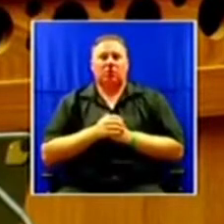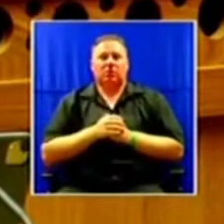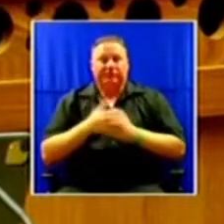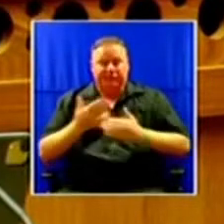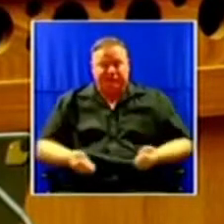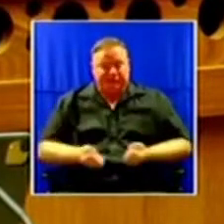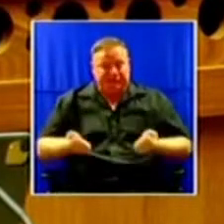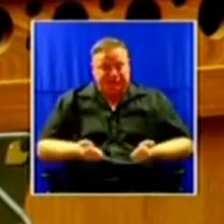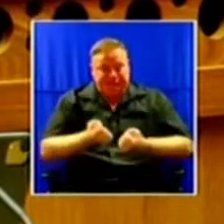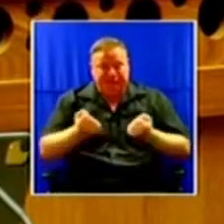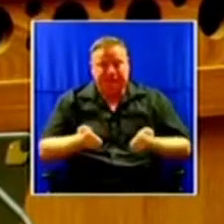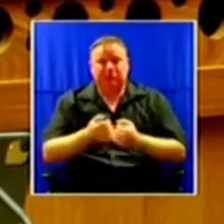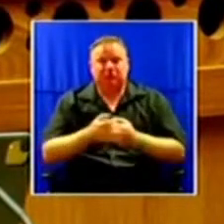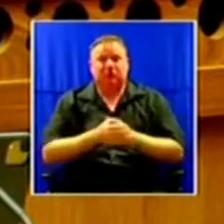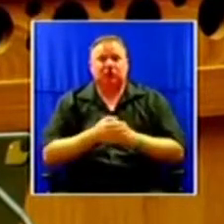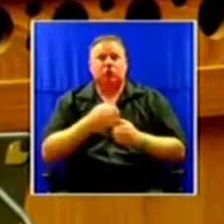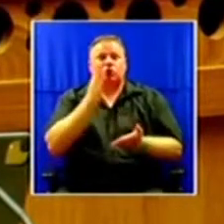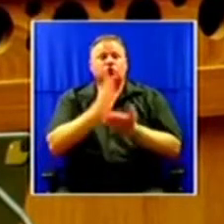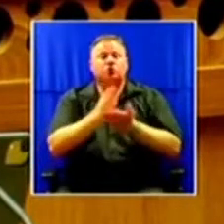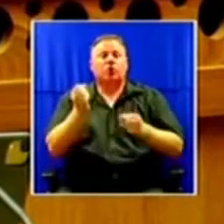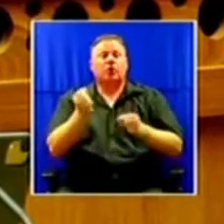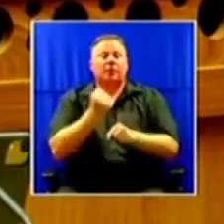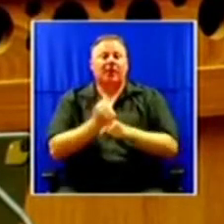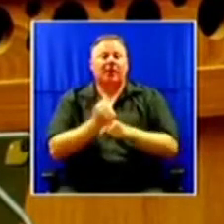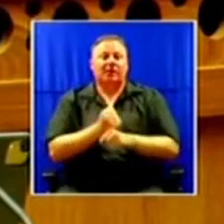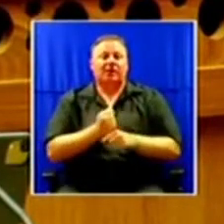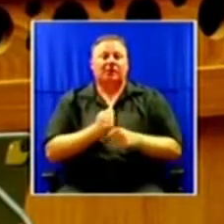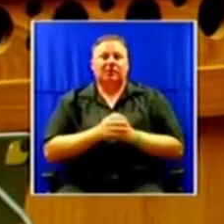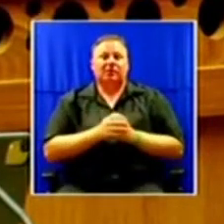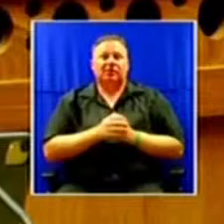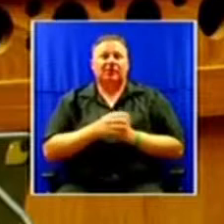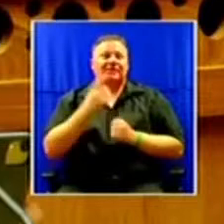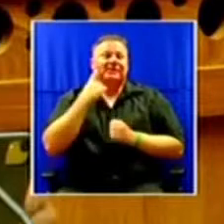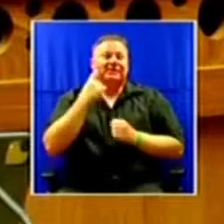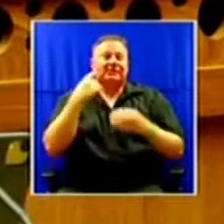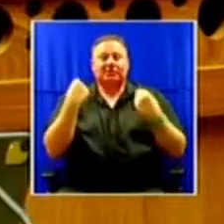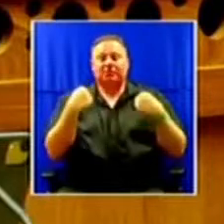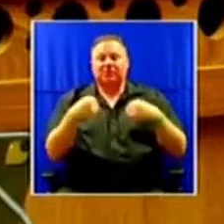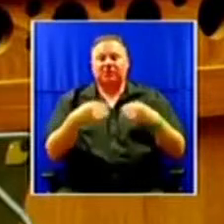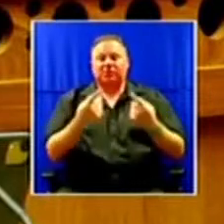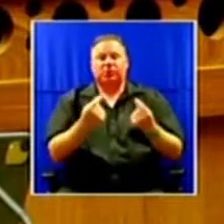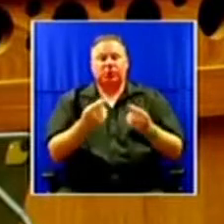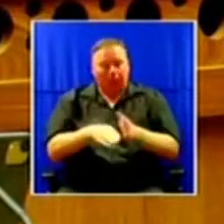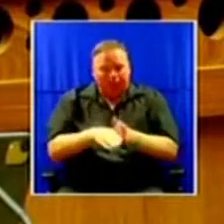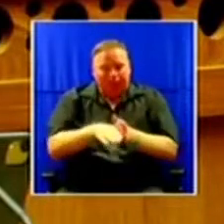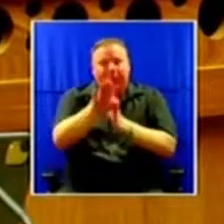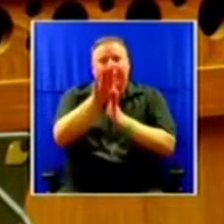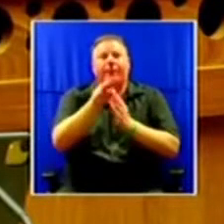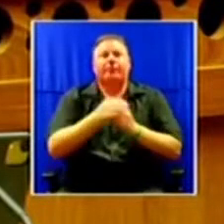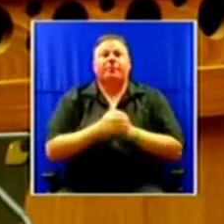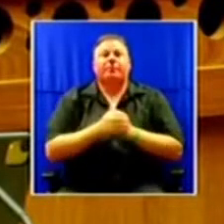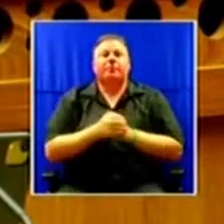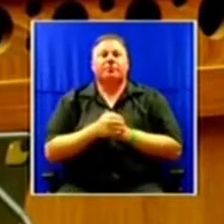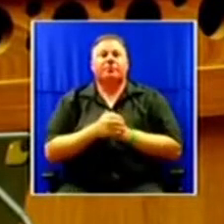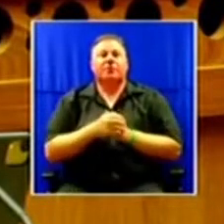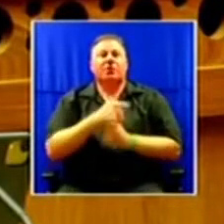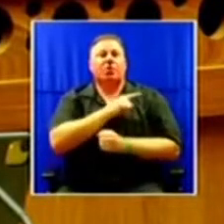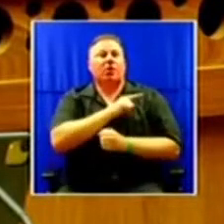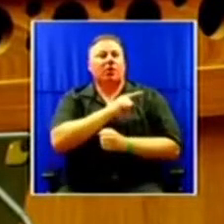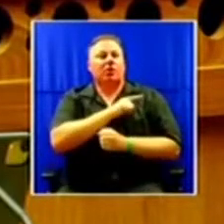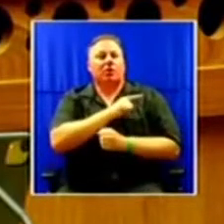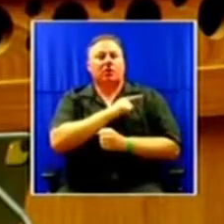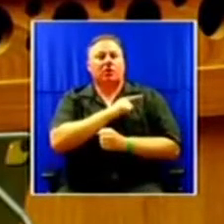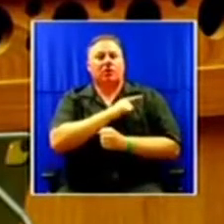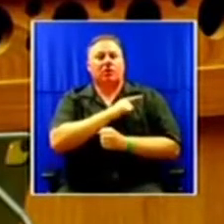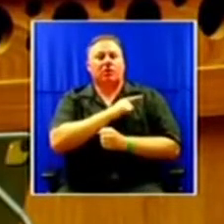work to ensure that the ease of doing business is boosted so that